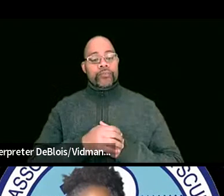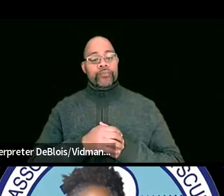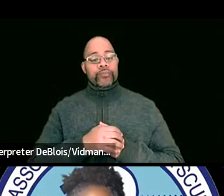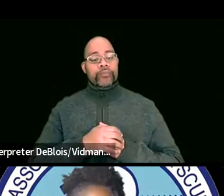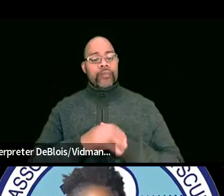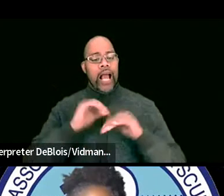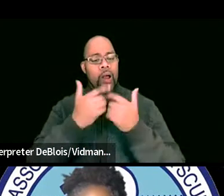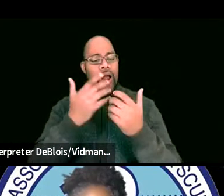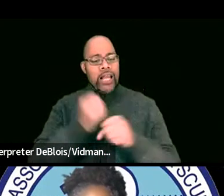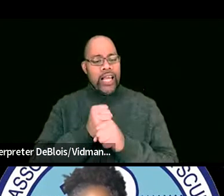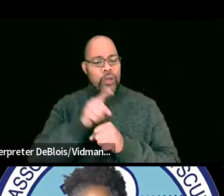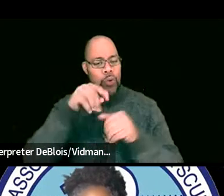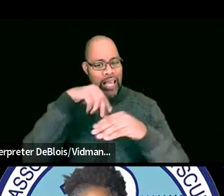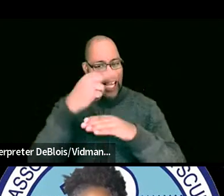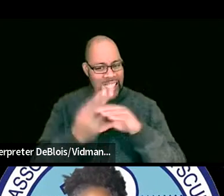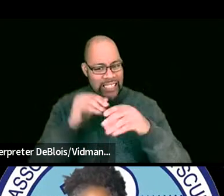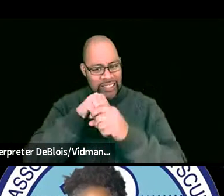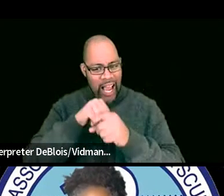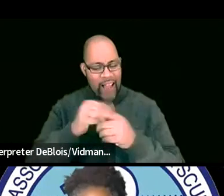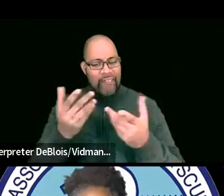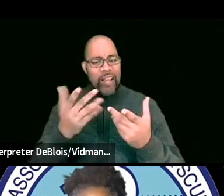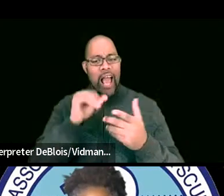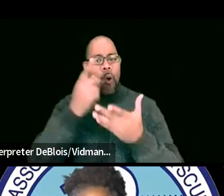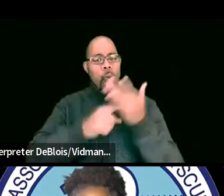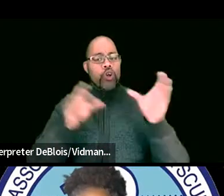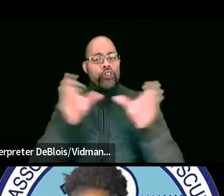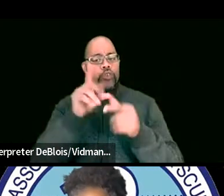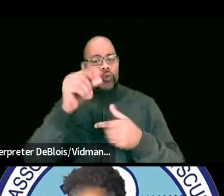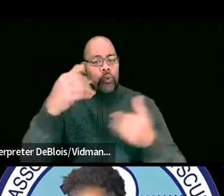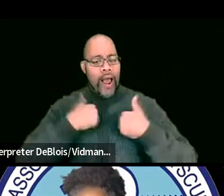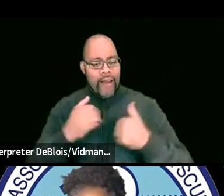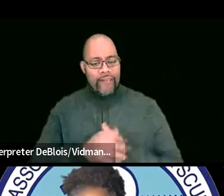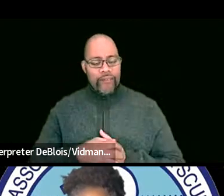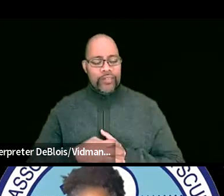did you get into diving and what certifications do you have?